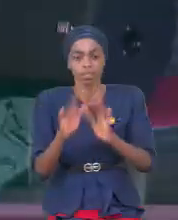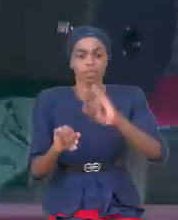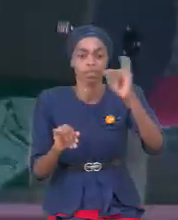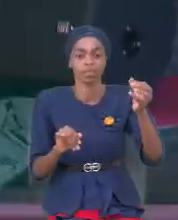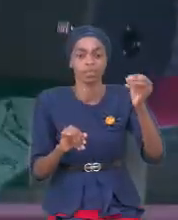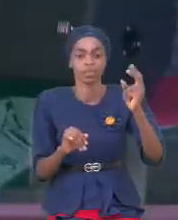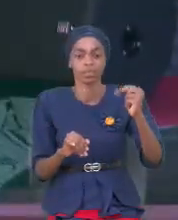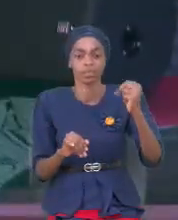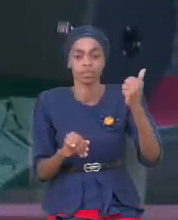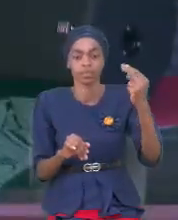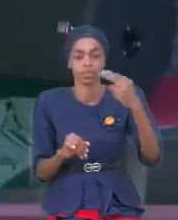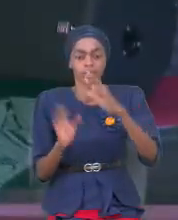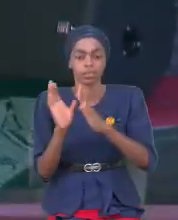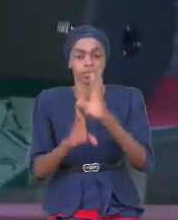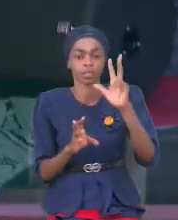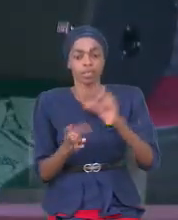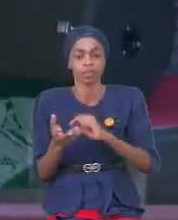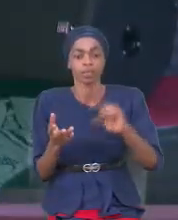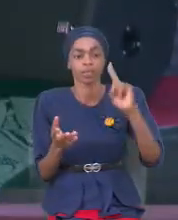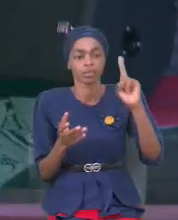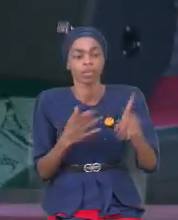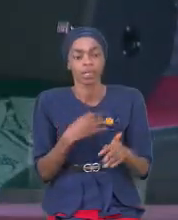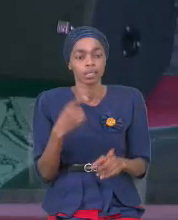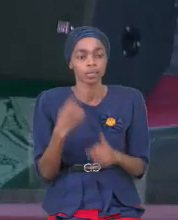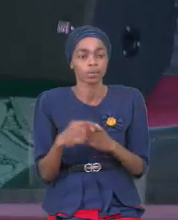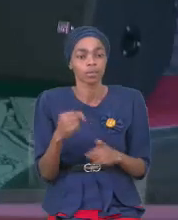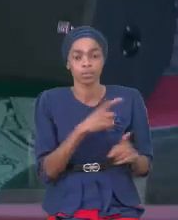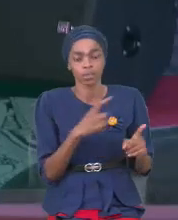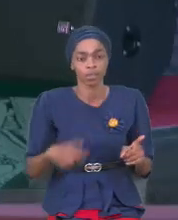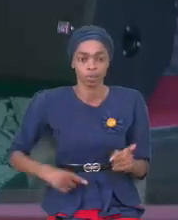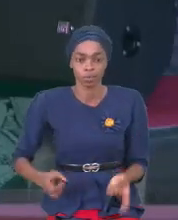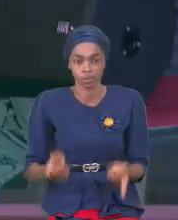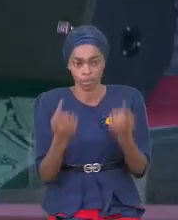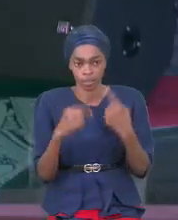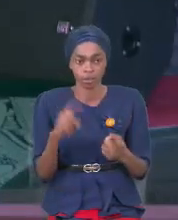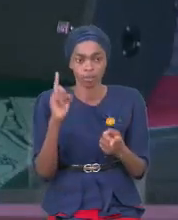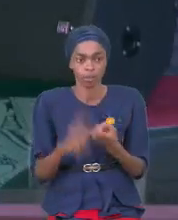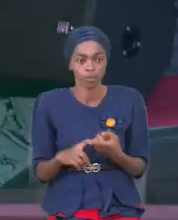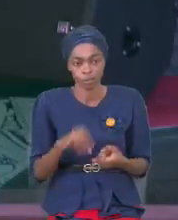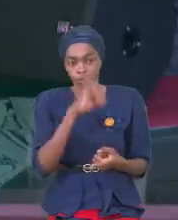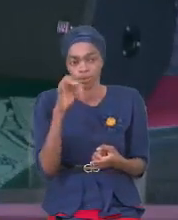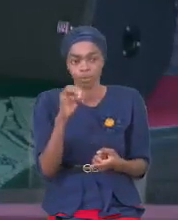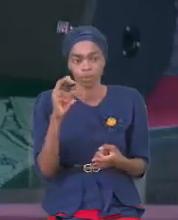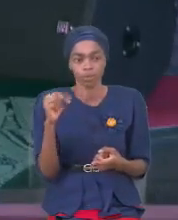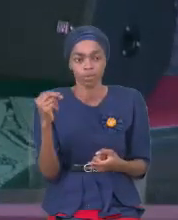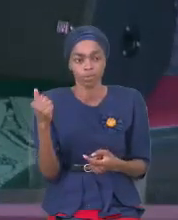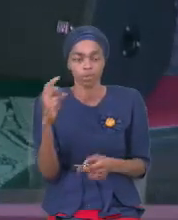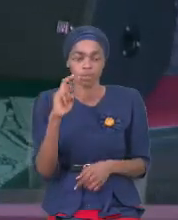the Lord came unto Jonah the second time, saying in verse